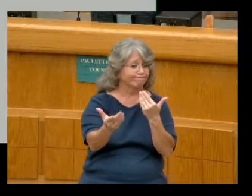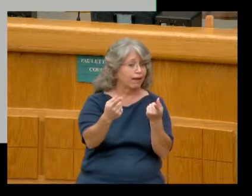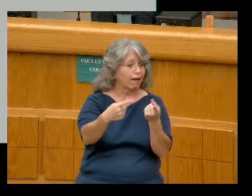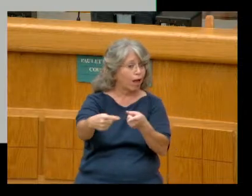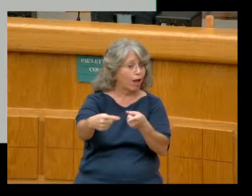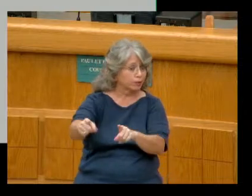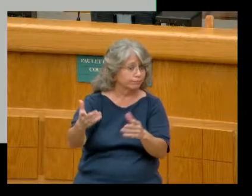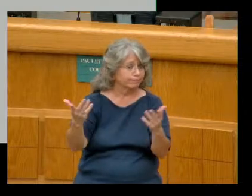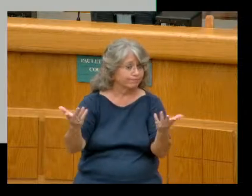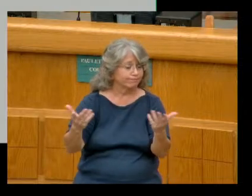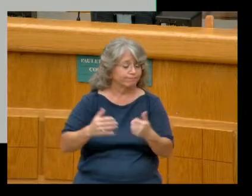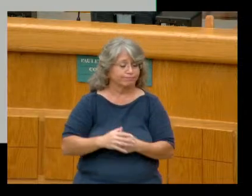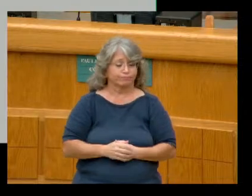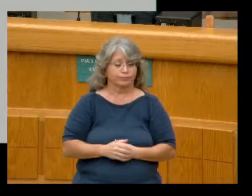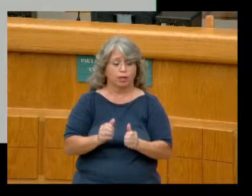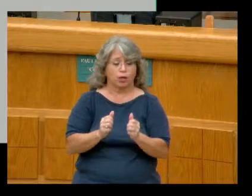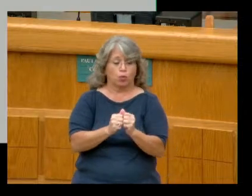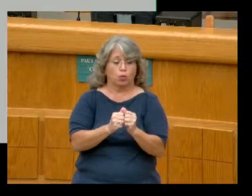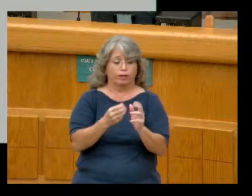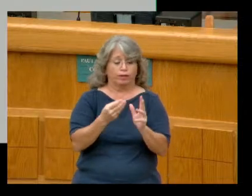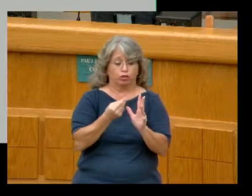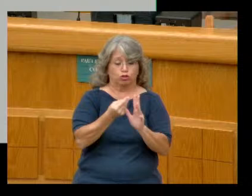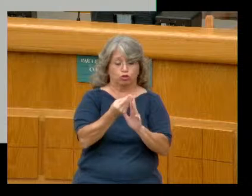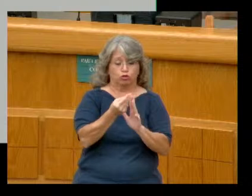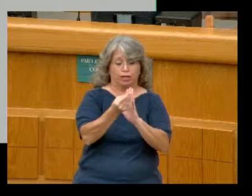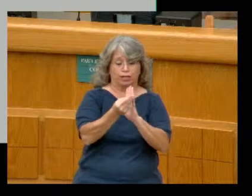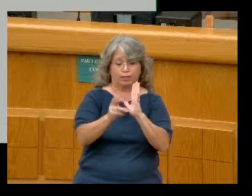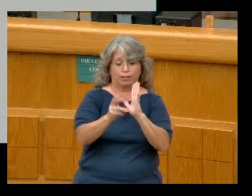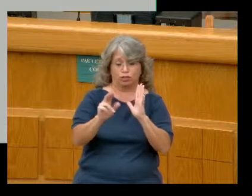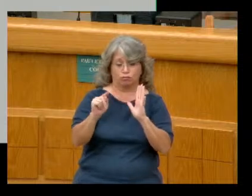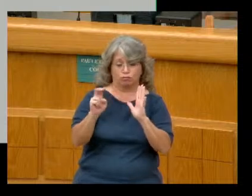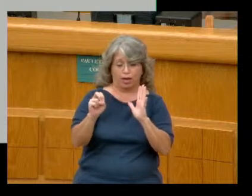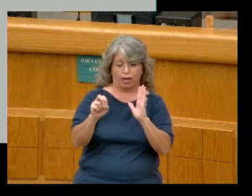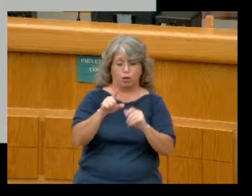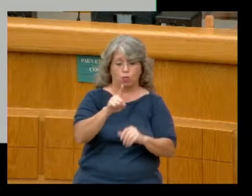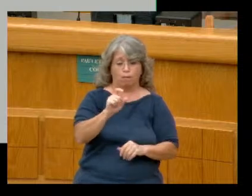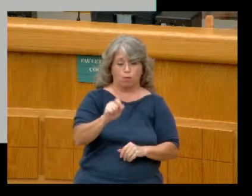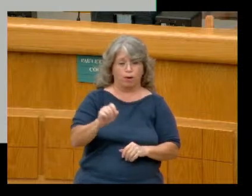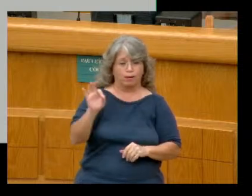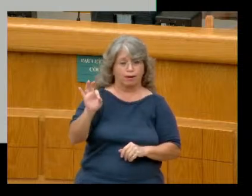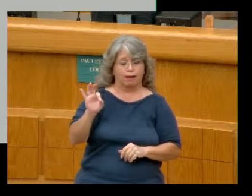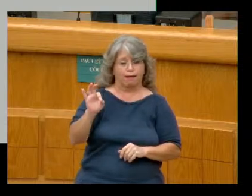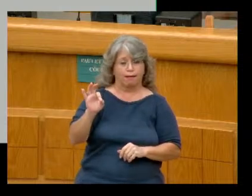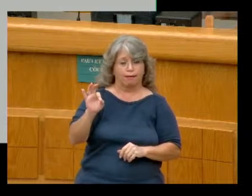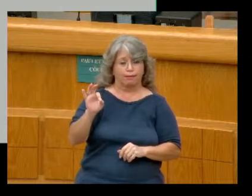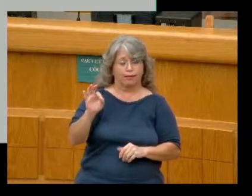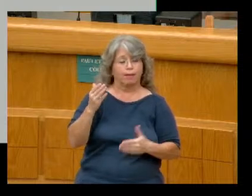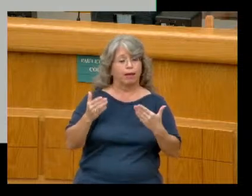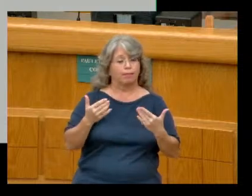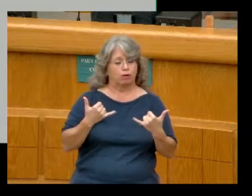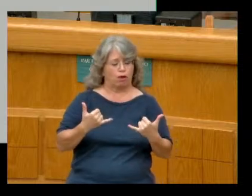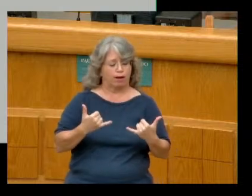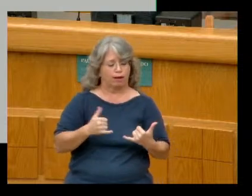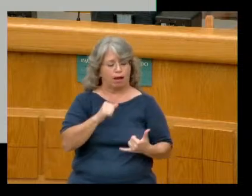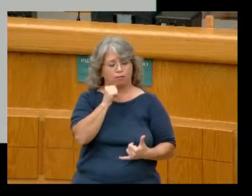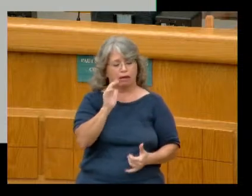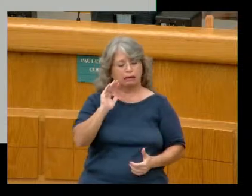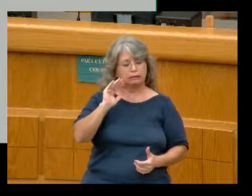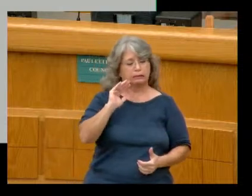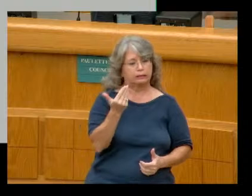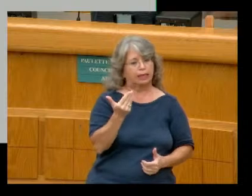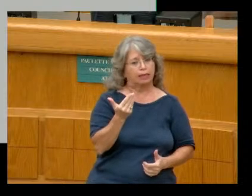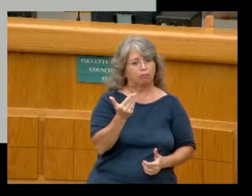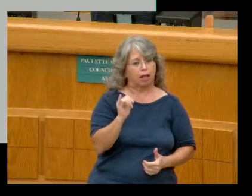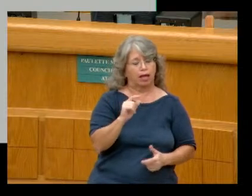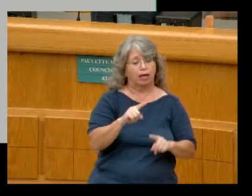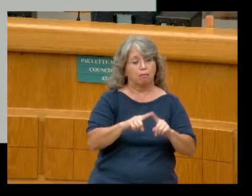So with a transmission rate of 1.9, while it doesn't seem like it right now, exponential growth is this thing that really sneaks up